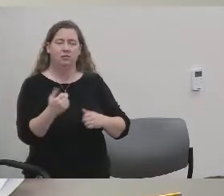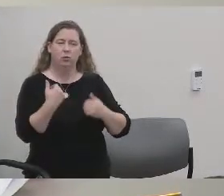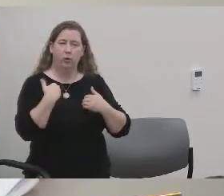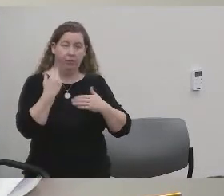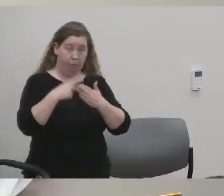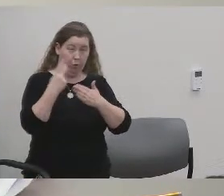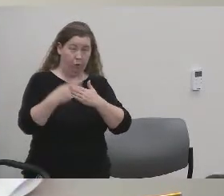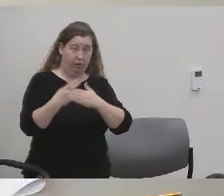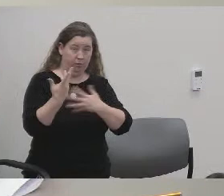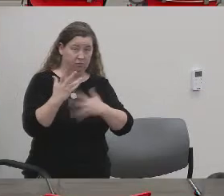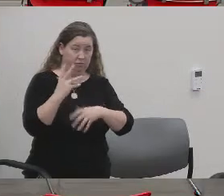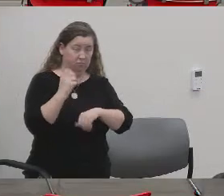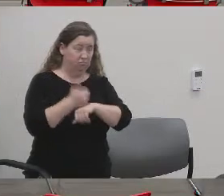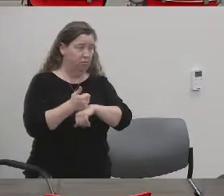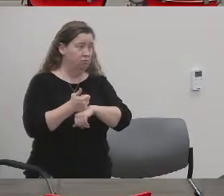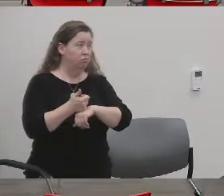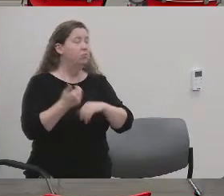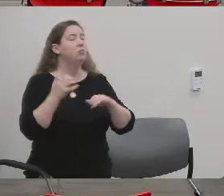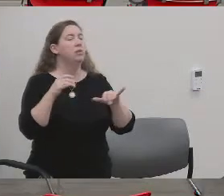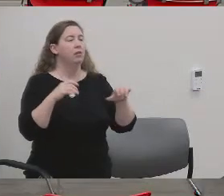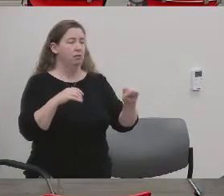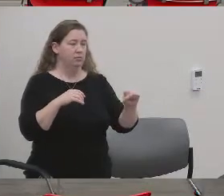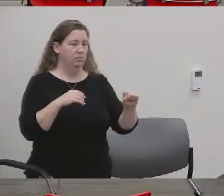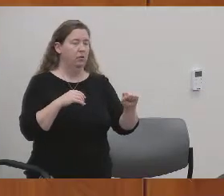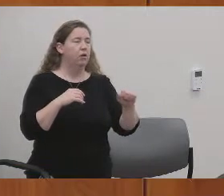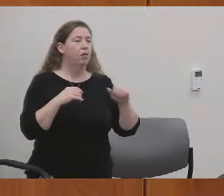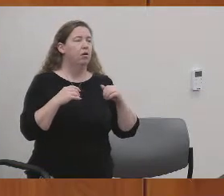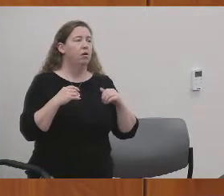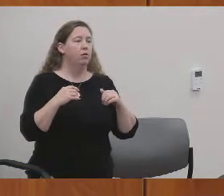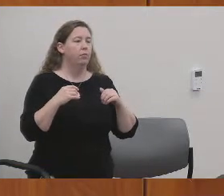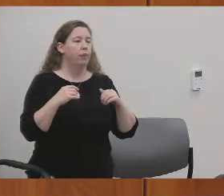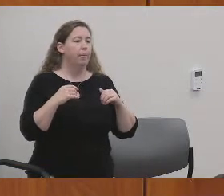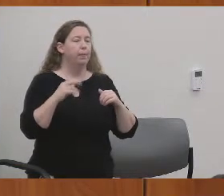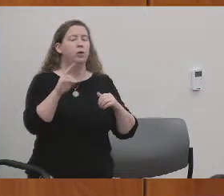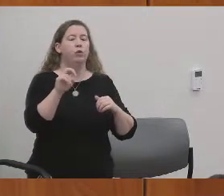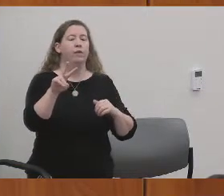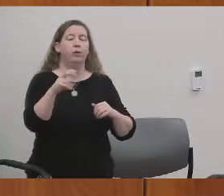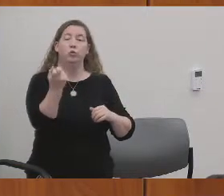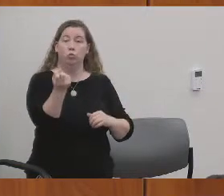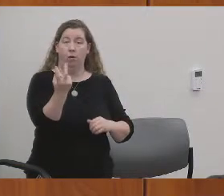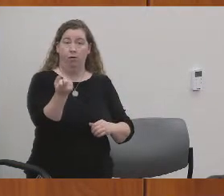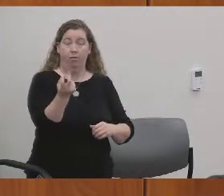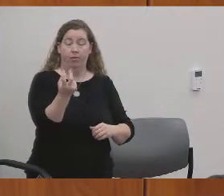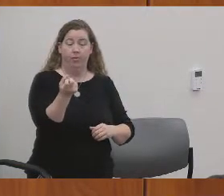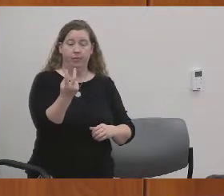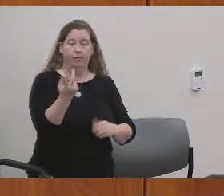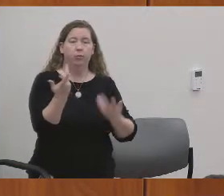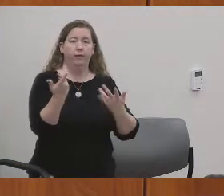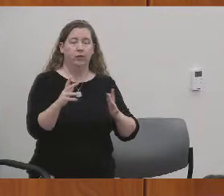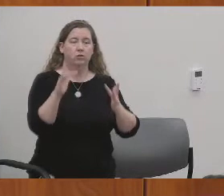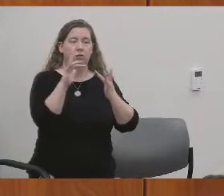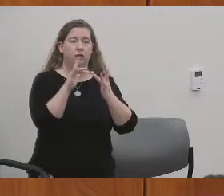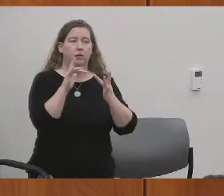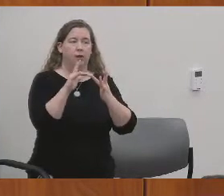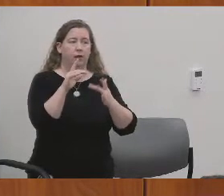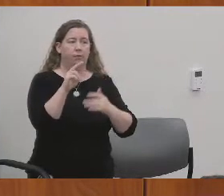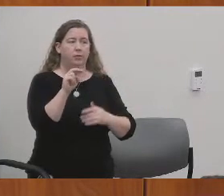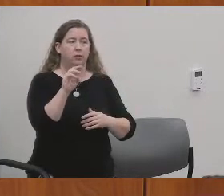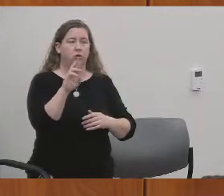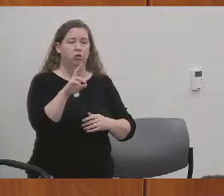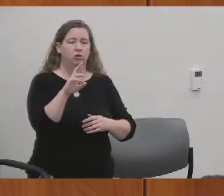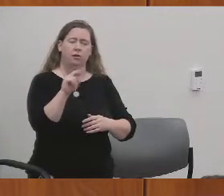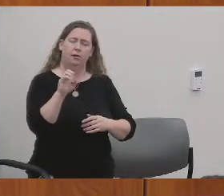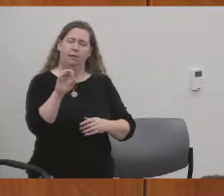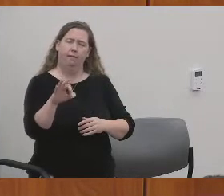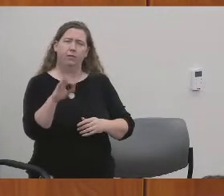year? Yes, sir. We're gonna do November 12th. And we've been in contact with Mr. Knapp